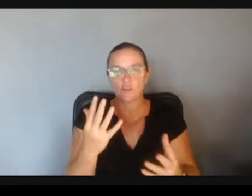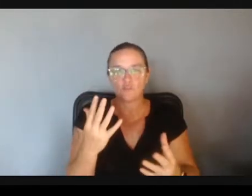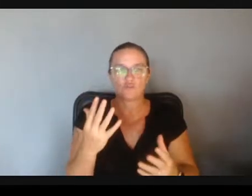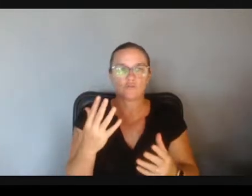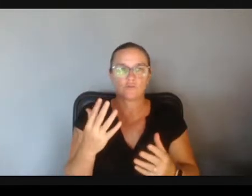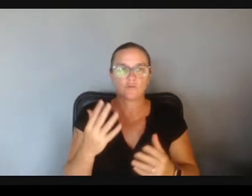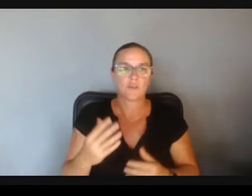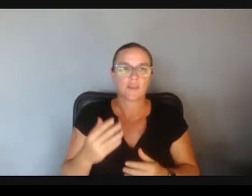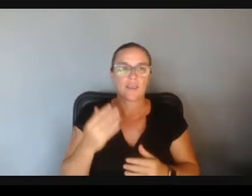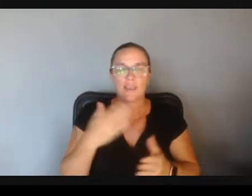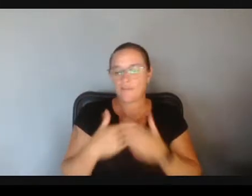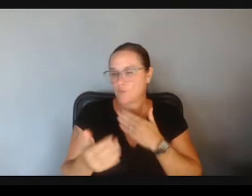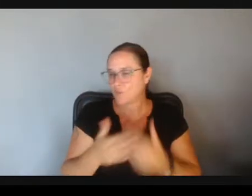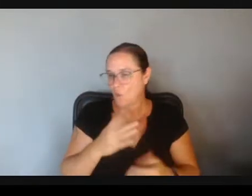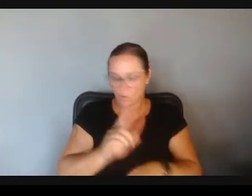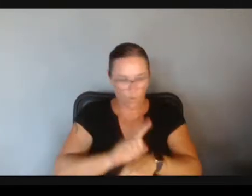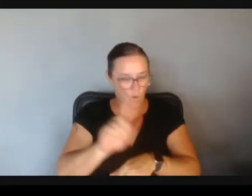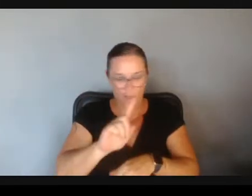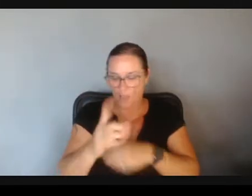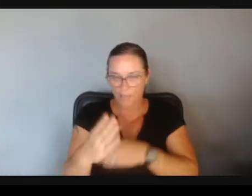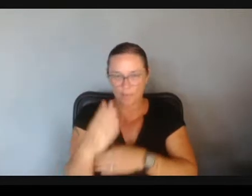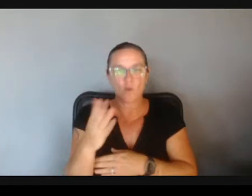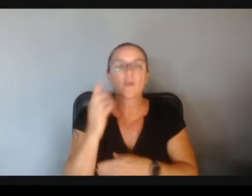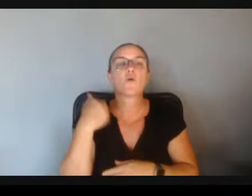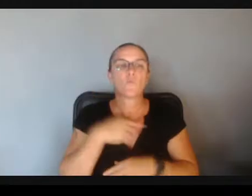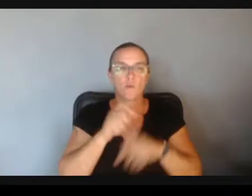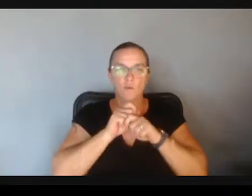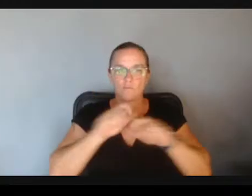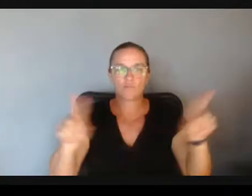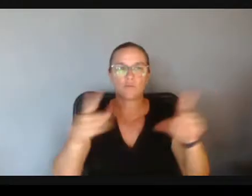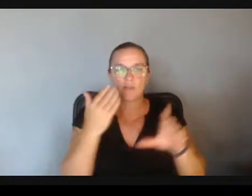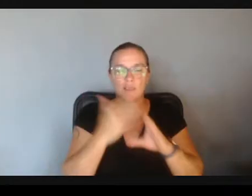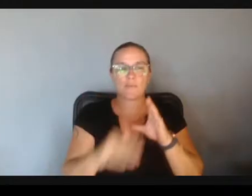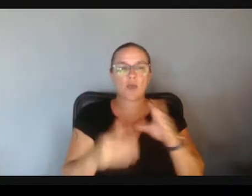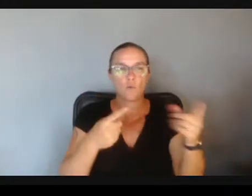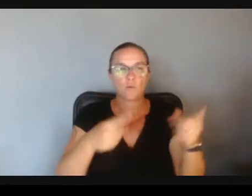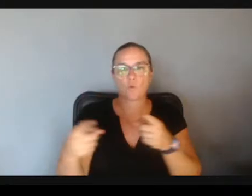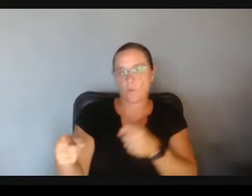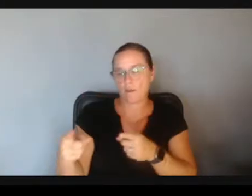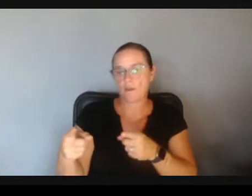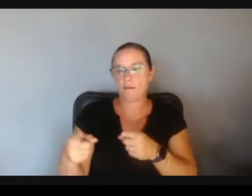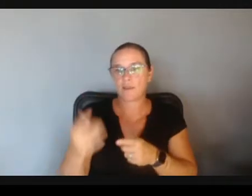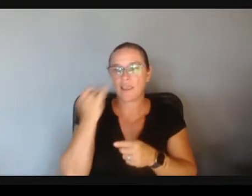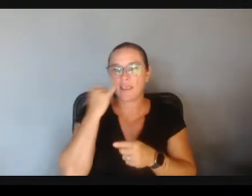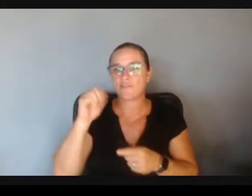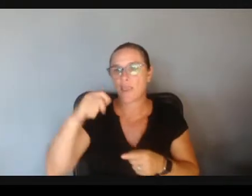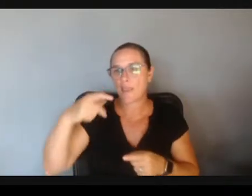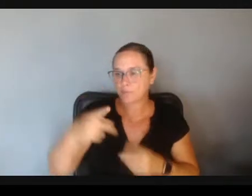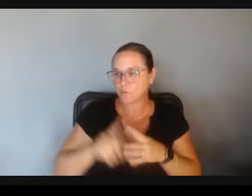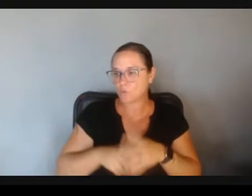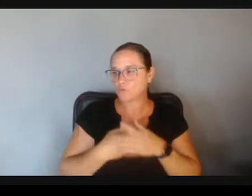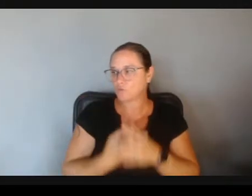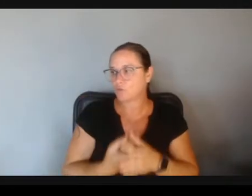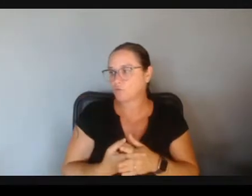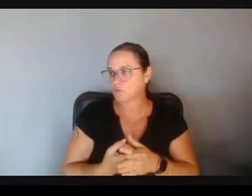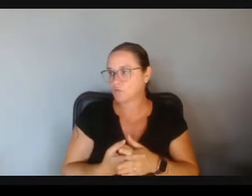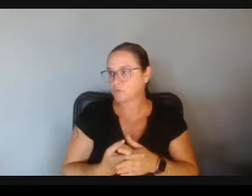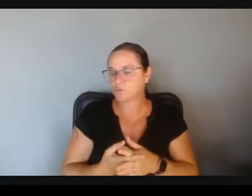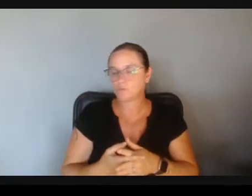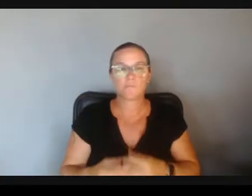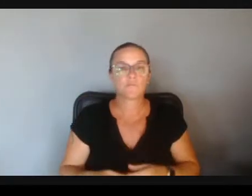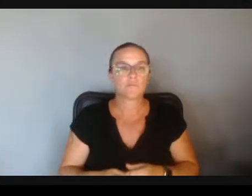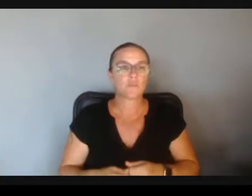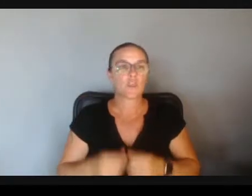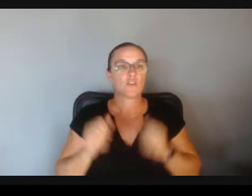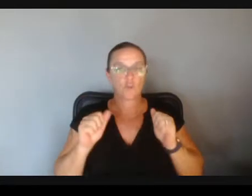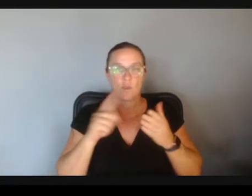it's at 1 o'clock in the morning. One of us will send out an email of what's going on if the episode is started up. So let's check that out